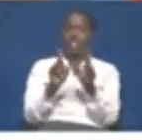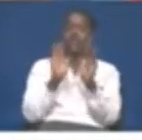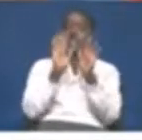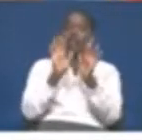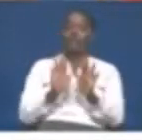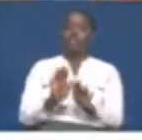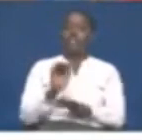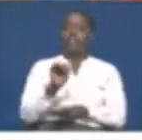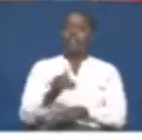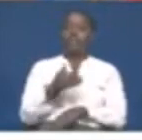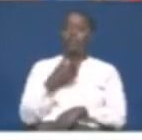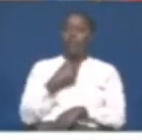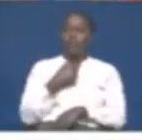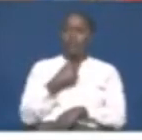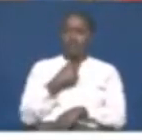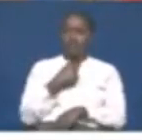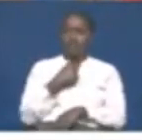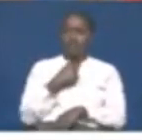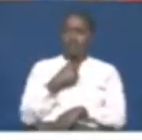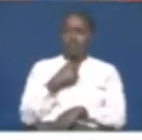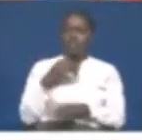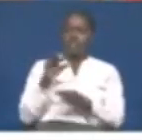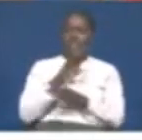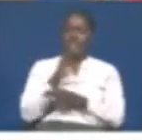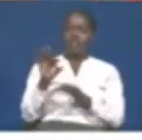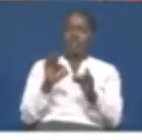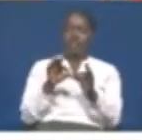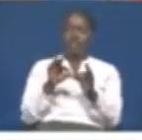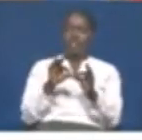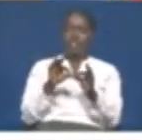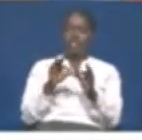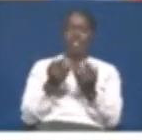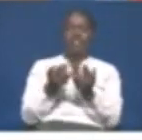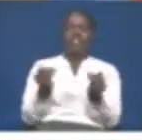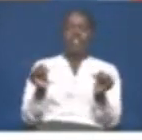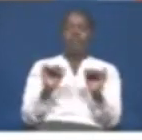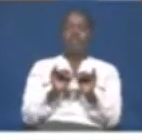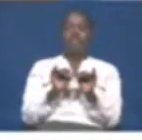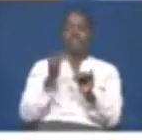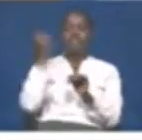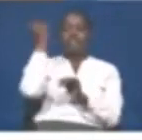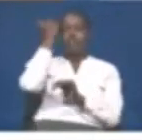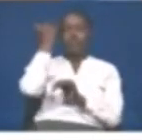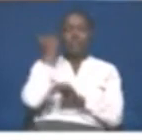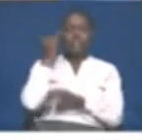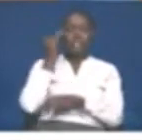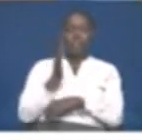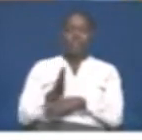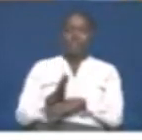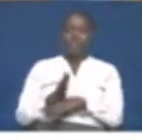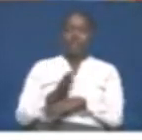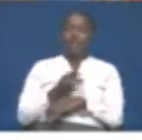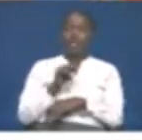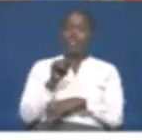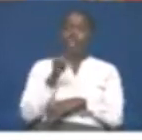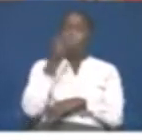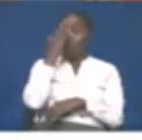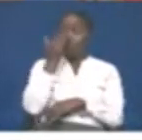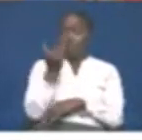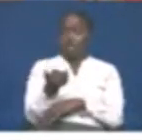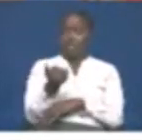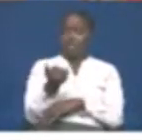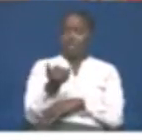we have an efficient, independent judiciary, and that is why